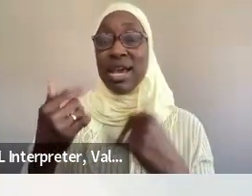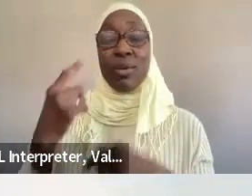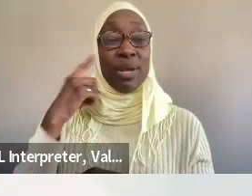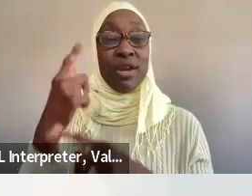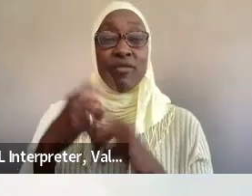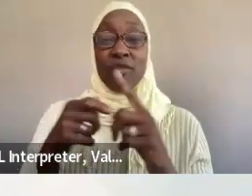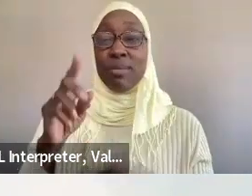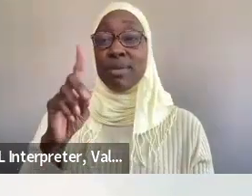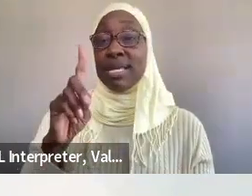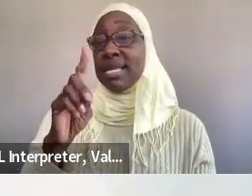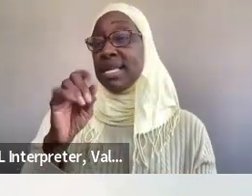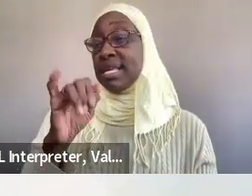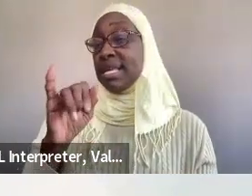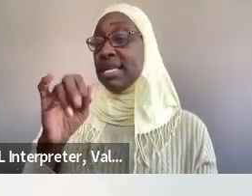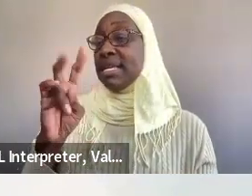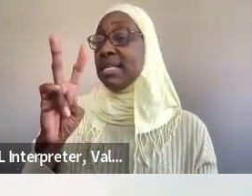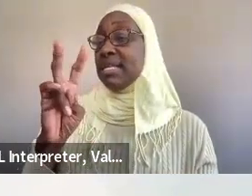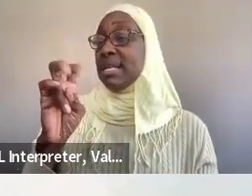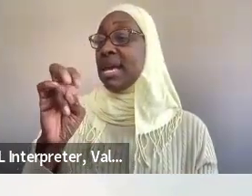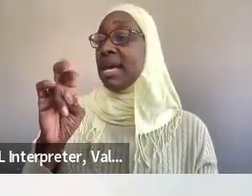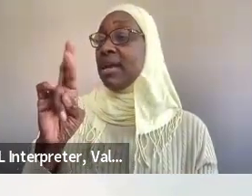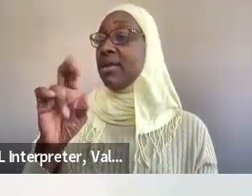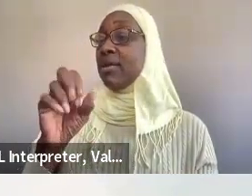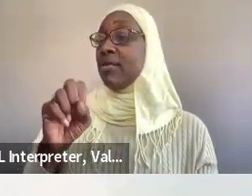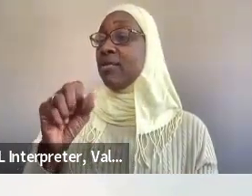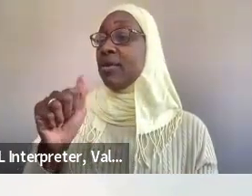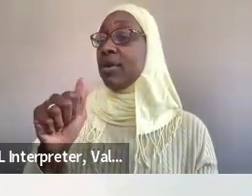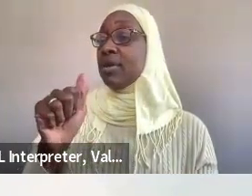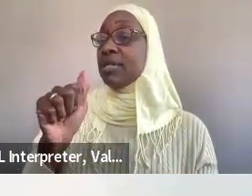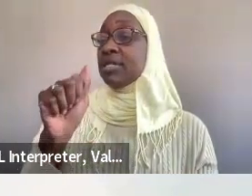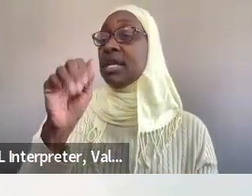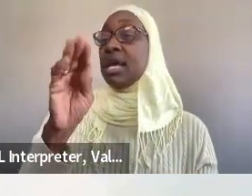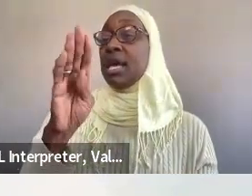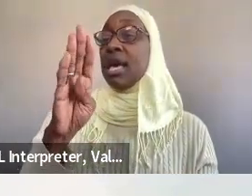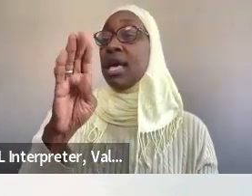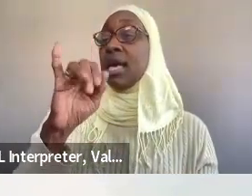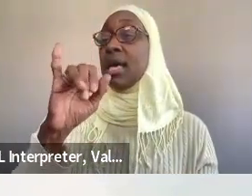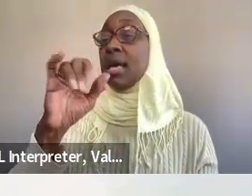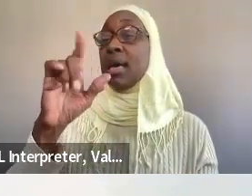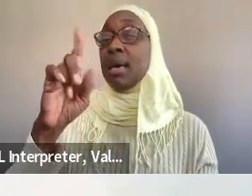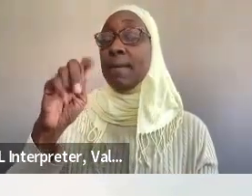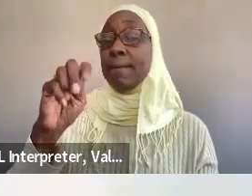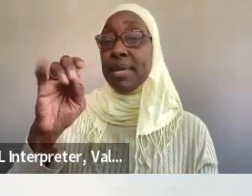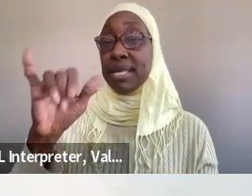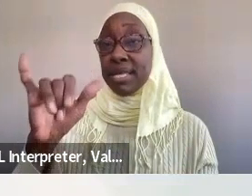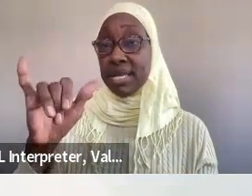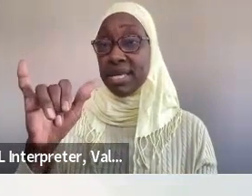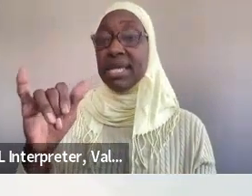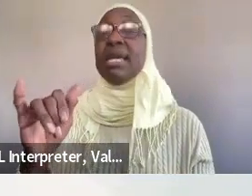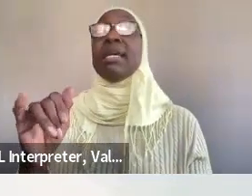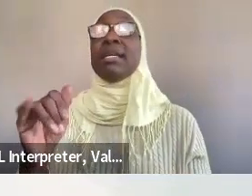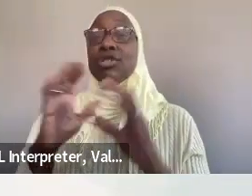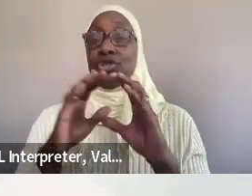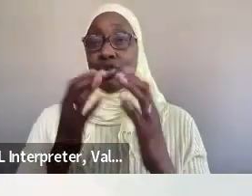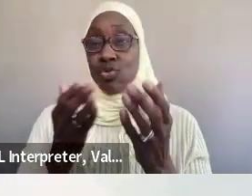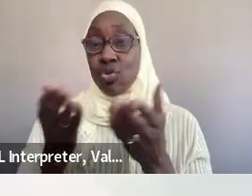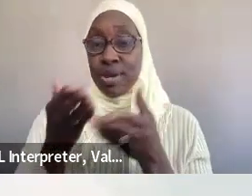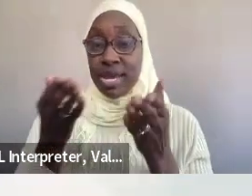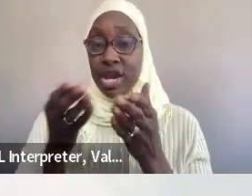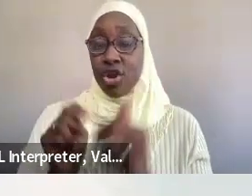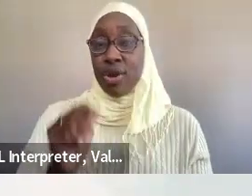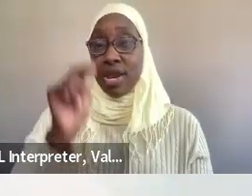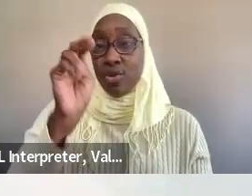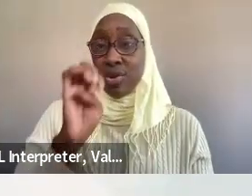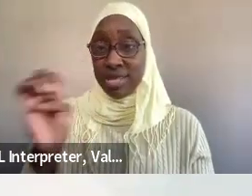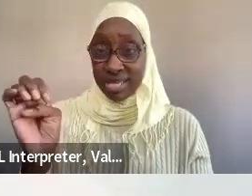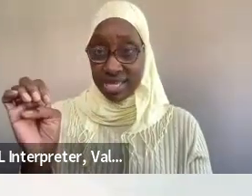Northeastern University group, disability-related group here. And I'm sure some of you know the group that I'm talking about. So we're going to